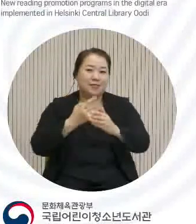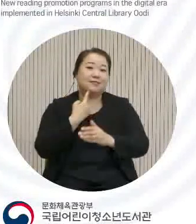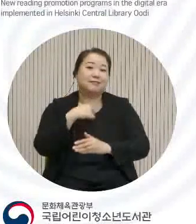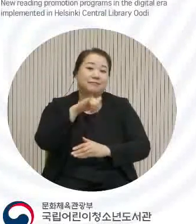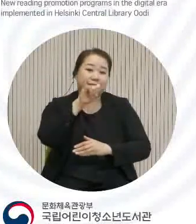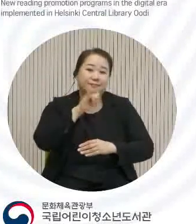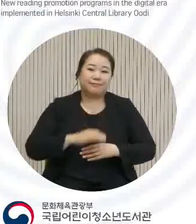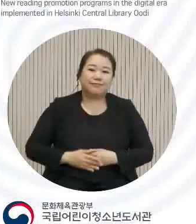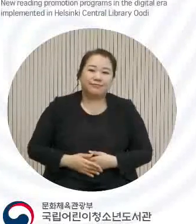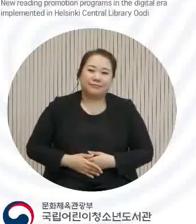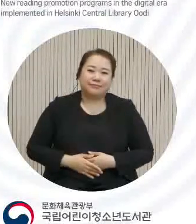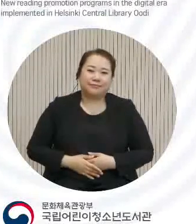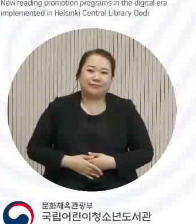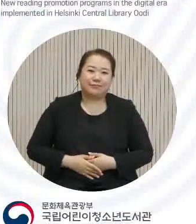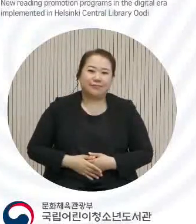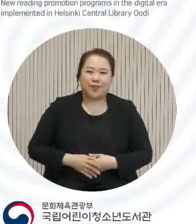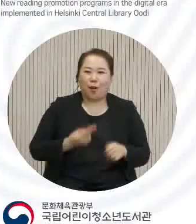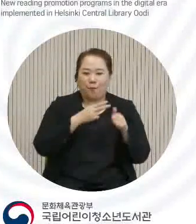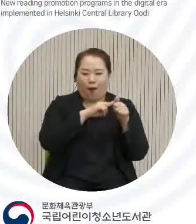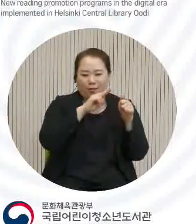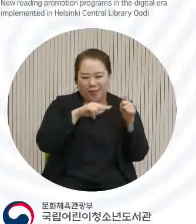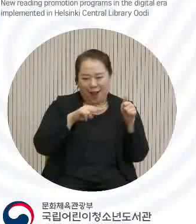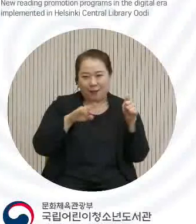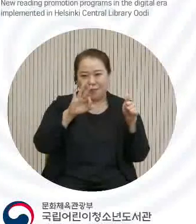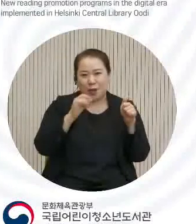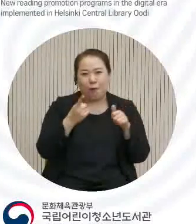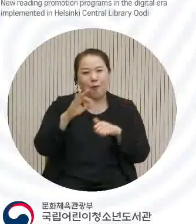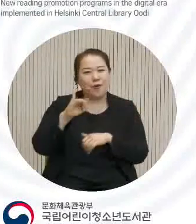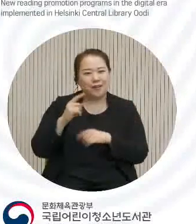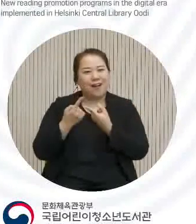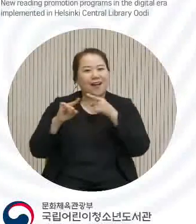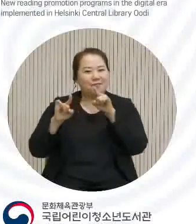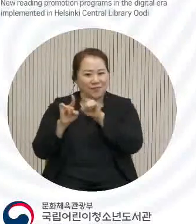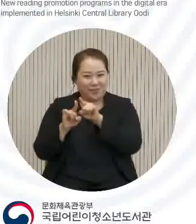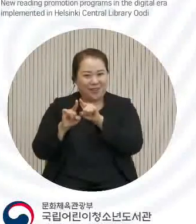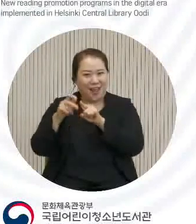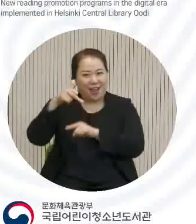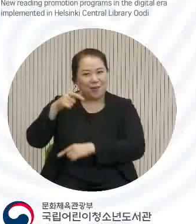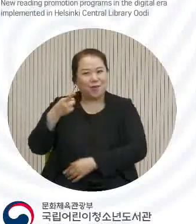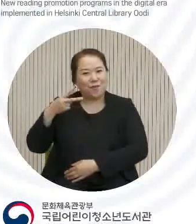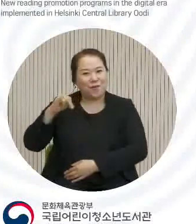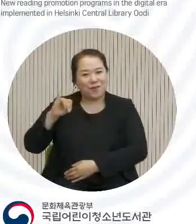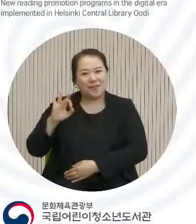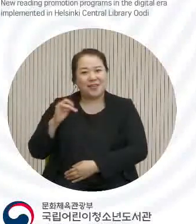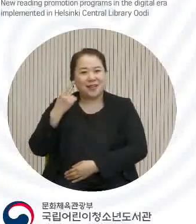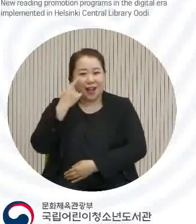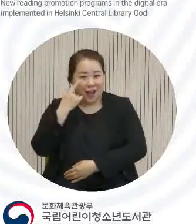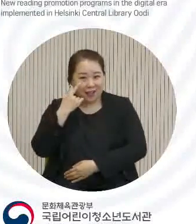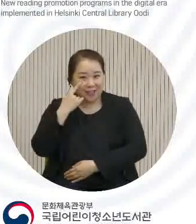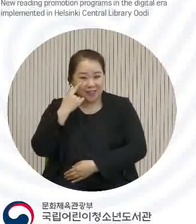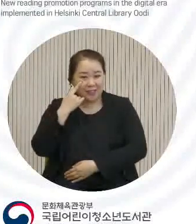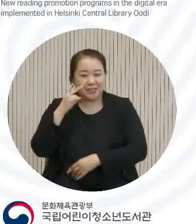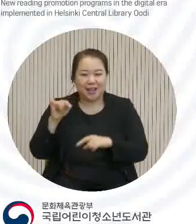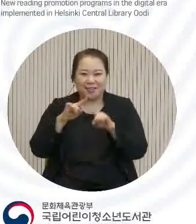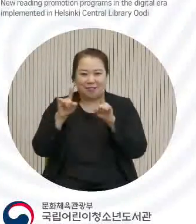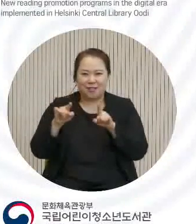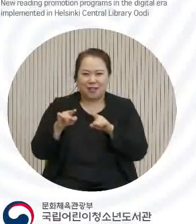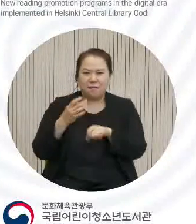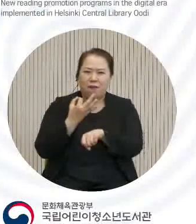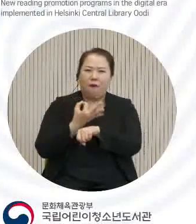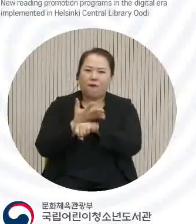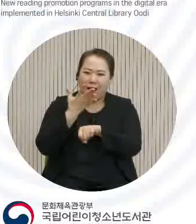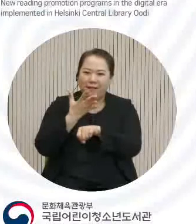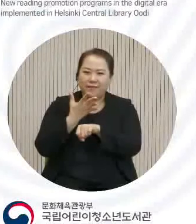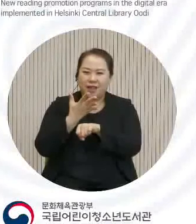the Squirrel, kids learn to code simple commands using programmable floor robots called B-bots.